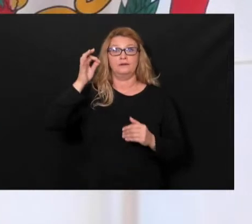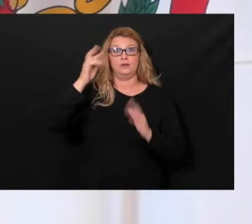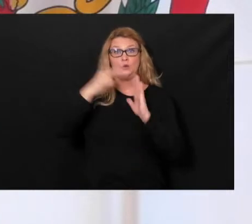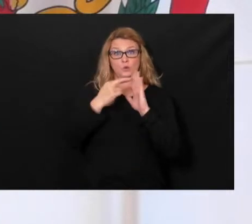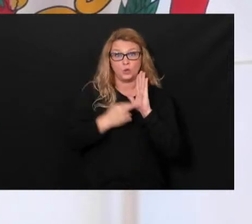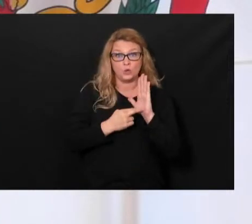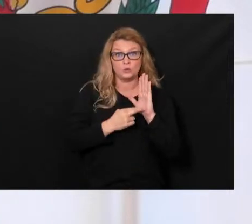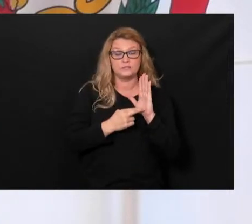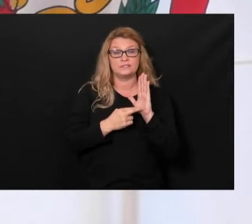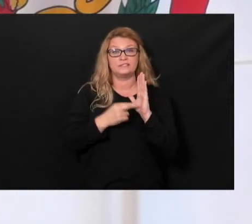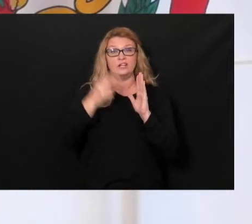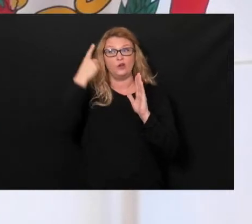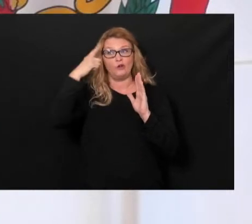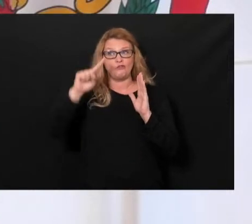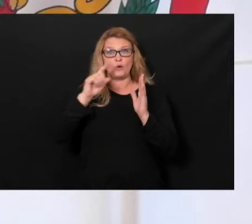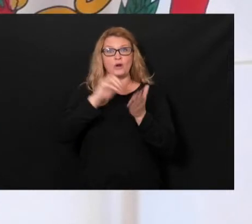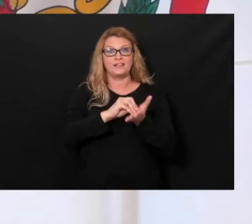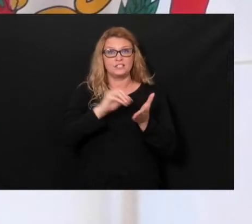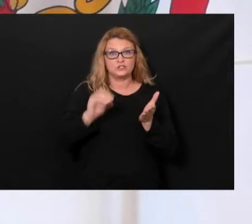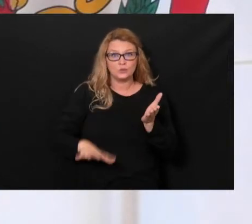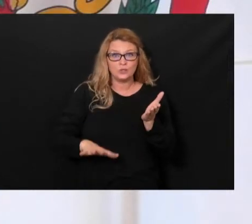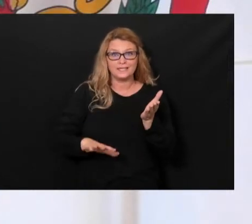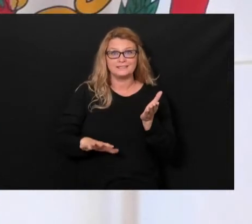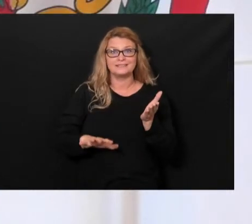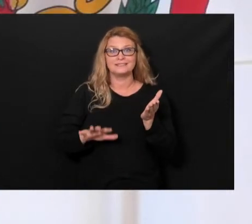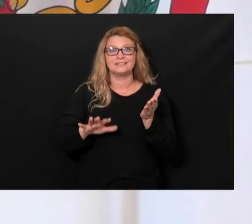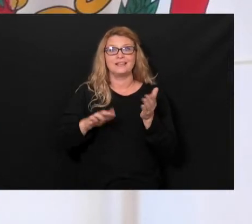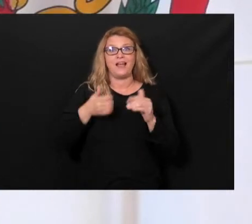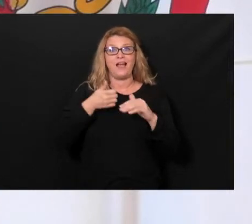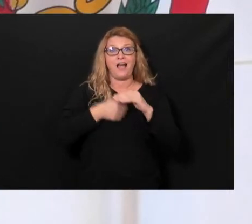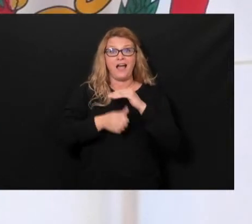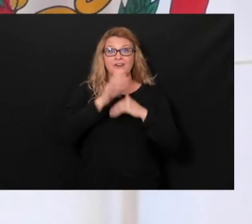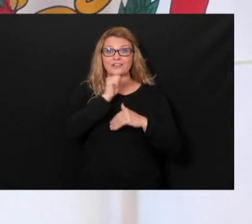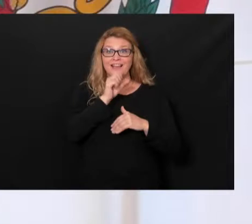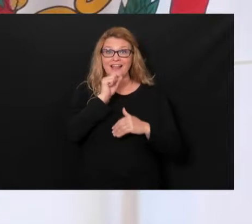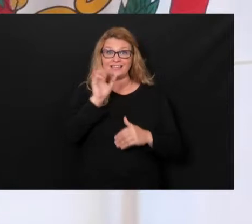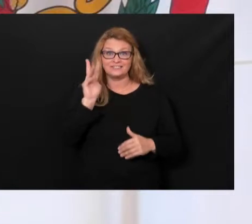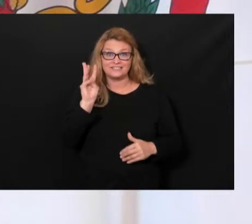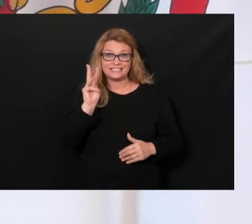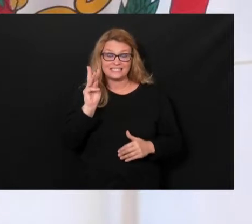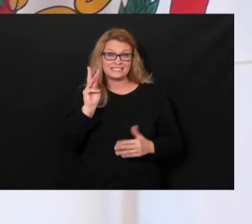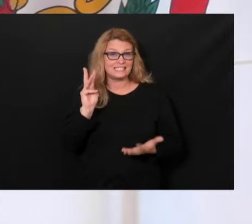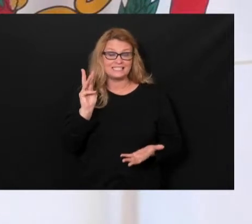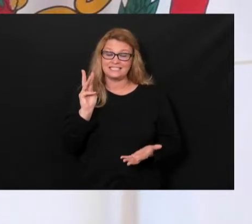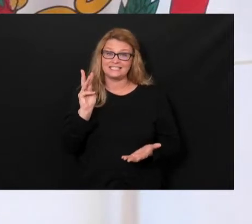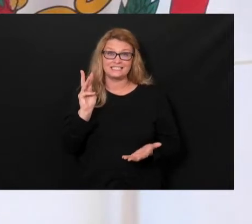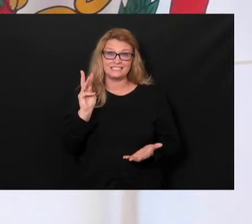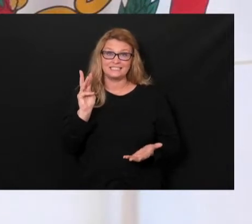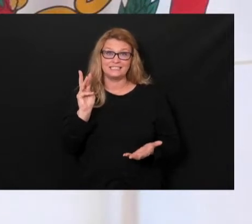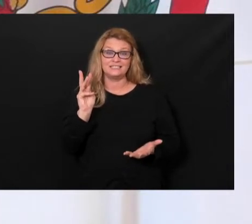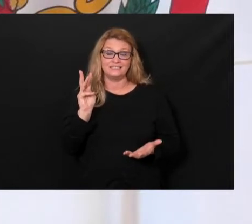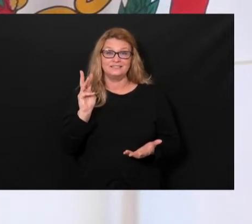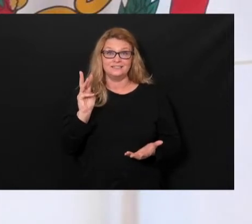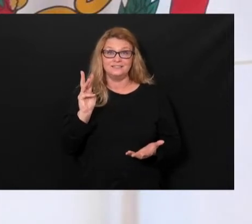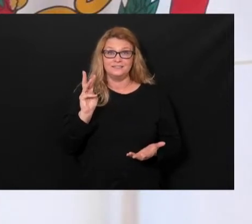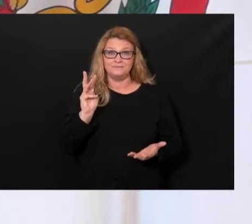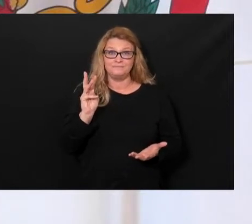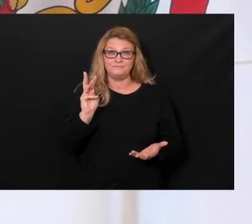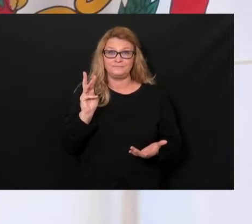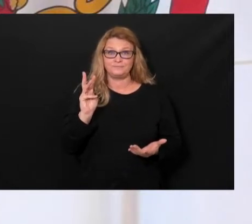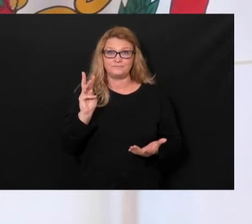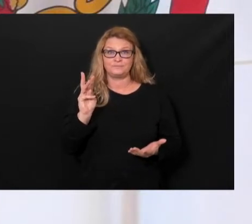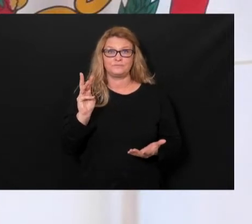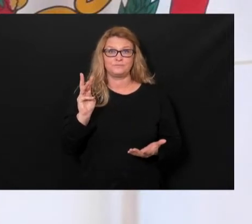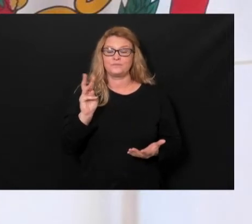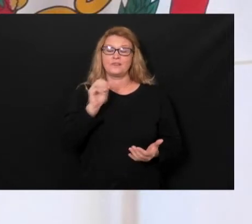the kids, as far as the kids go, that are under the age of 16, there's guidance out.